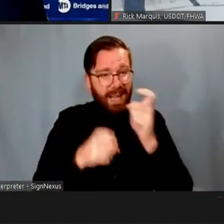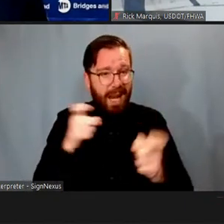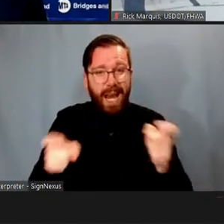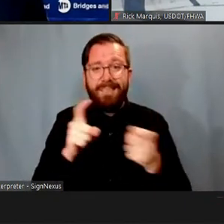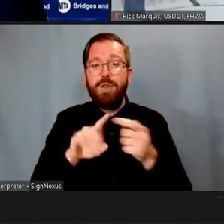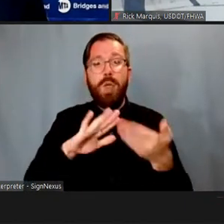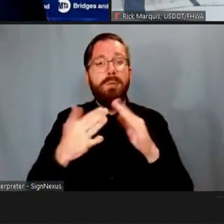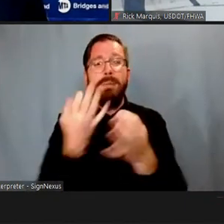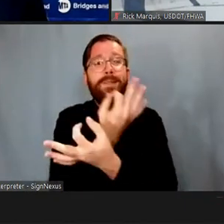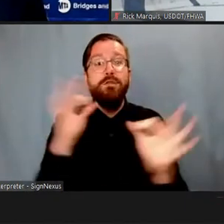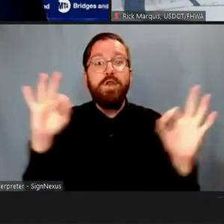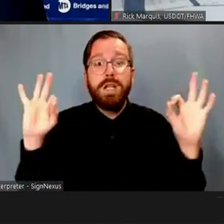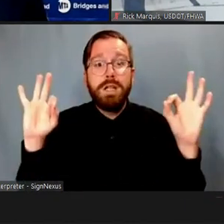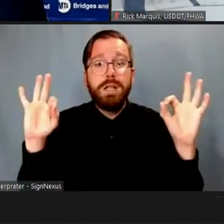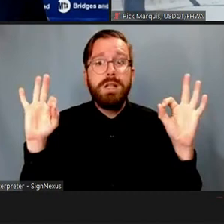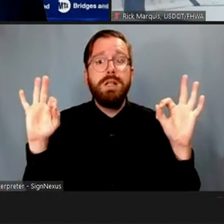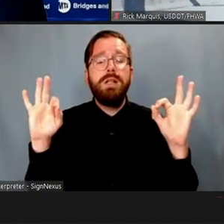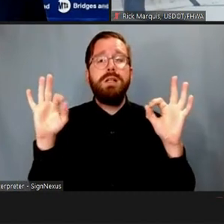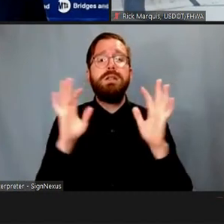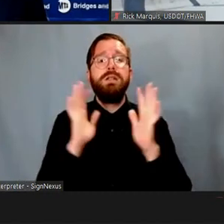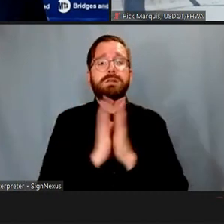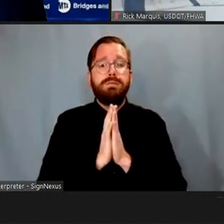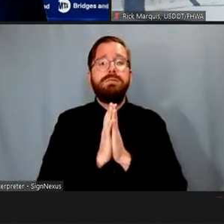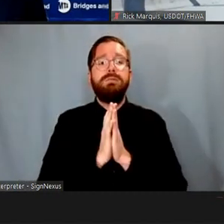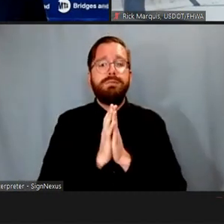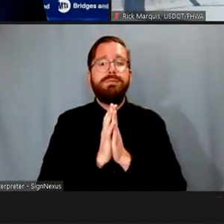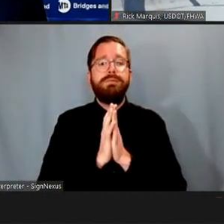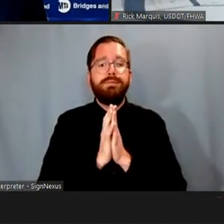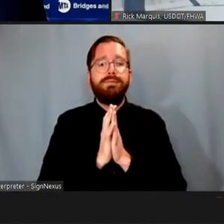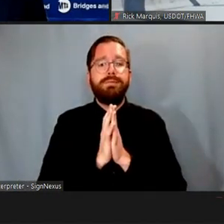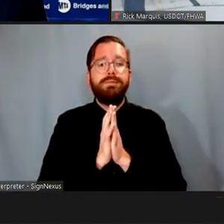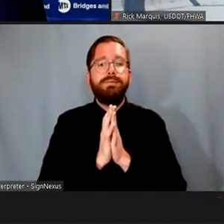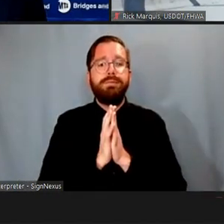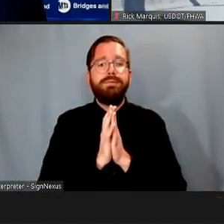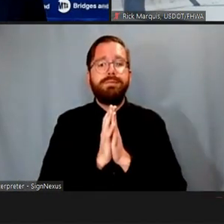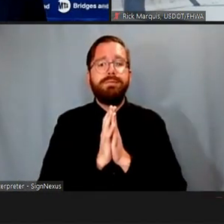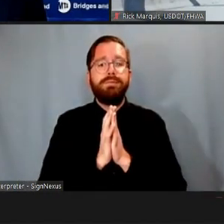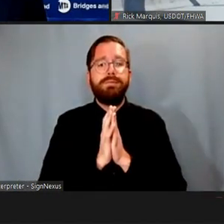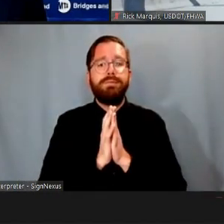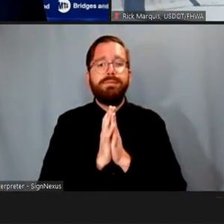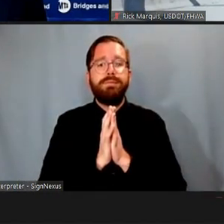we deliver 53 million for 53 million meals at that time